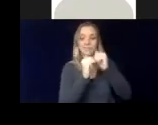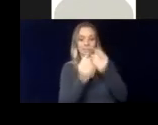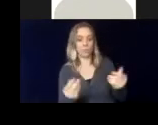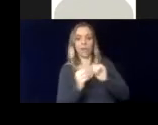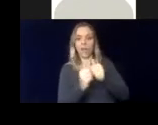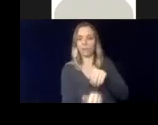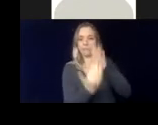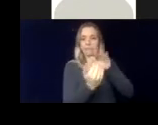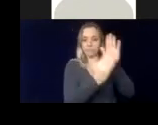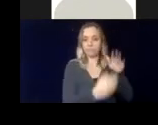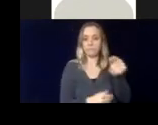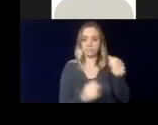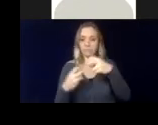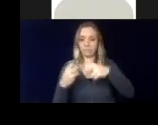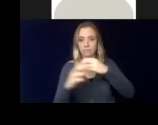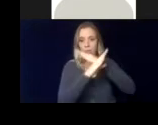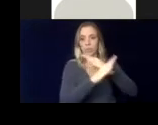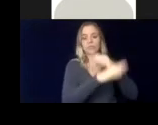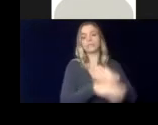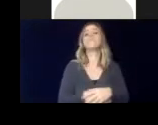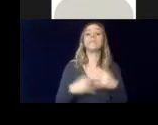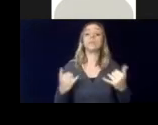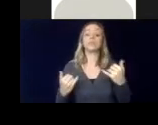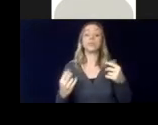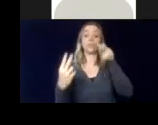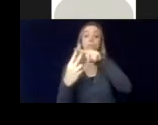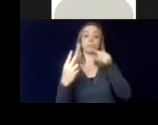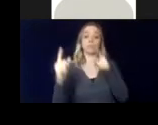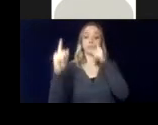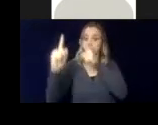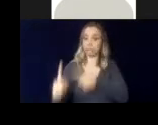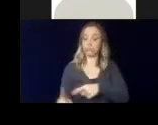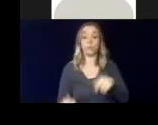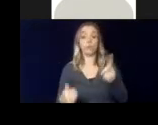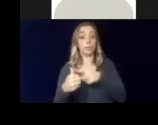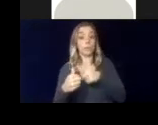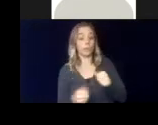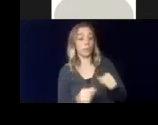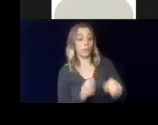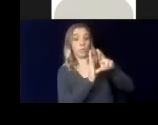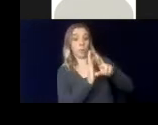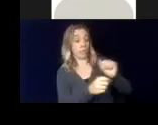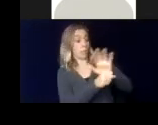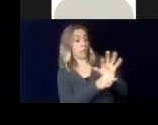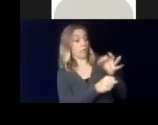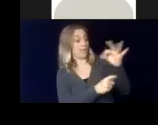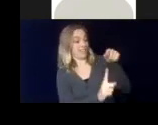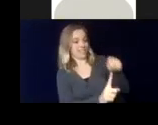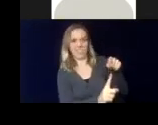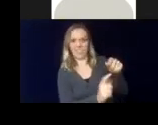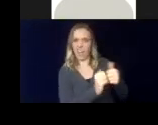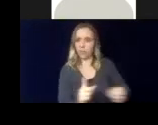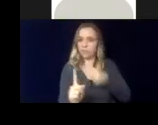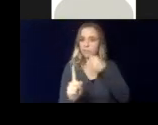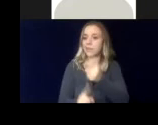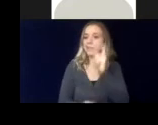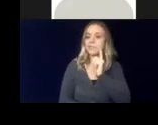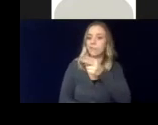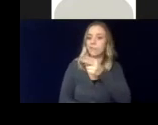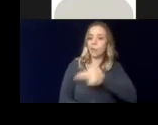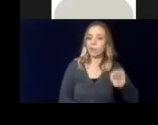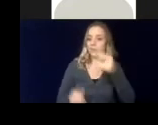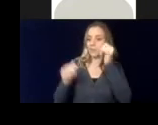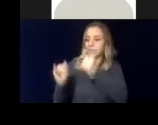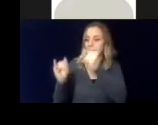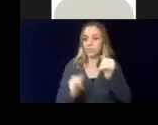I have two main objectives. One is to review how COVID-19 impacted the lives of deaf and hard of hearing individuals, including their